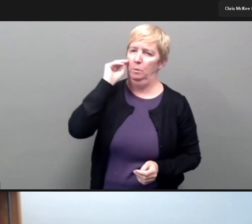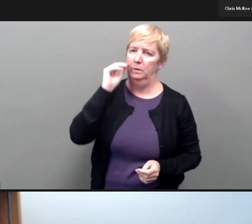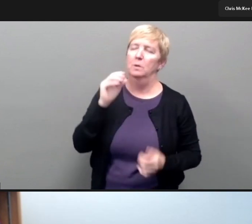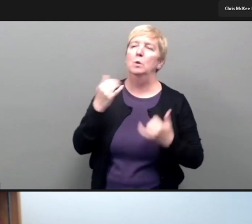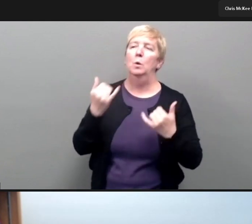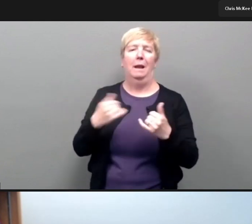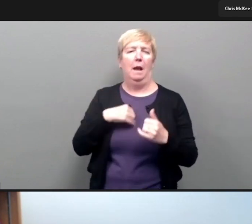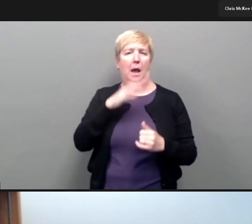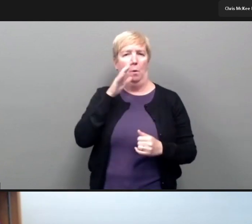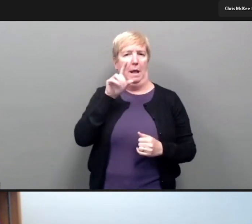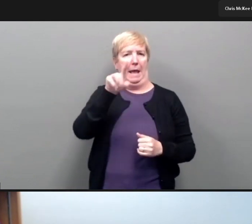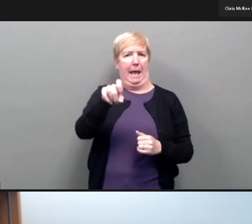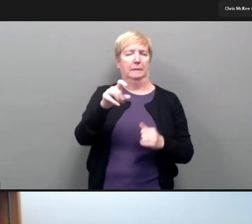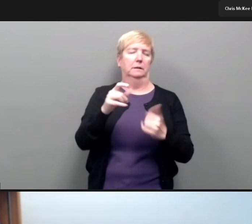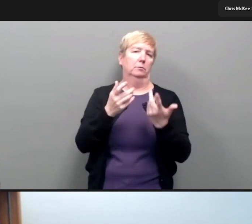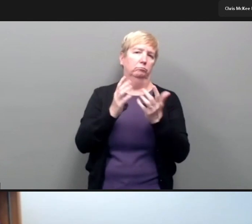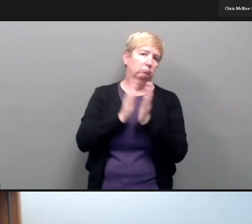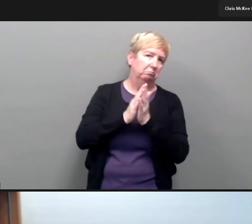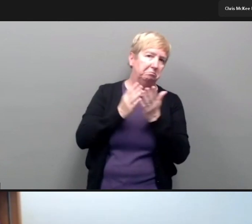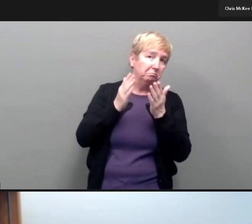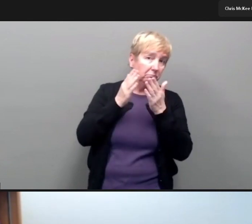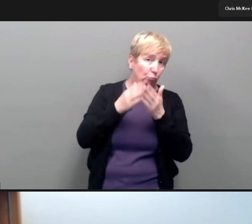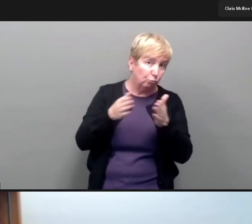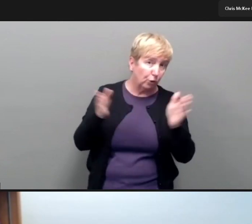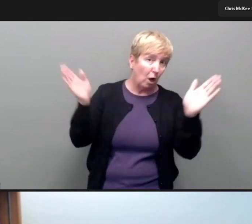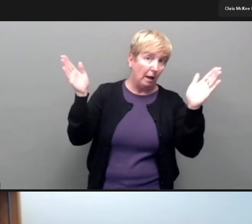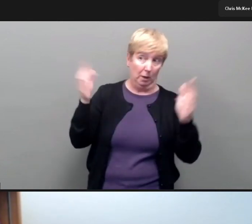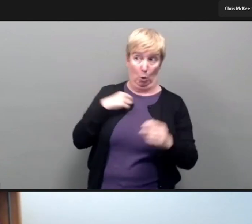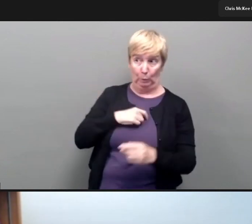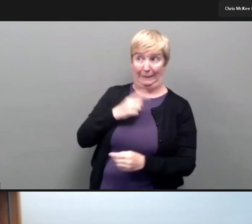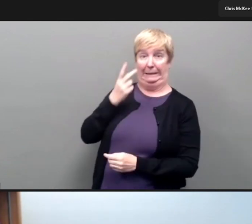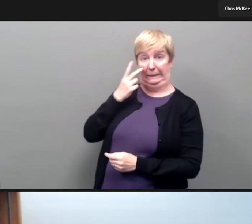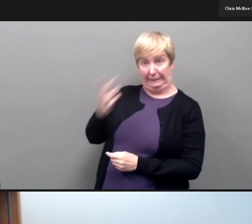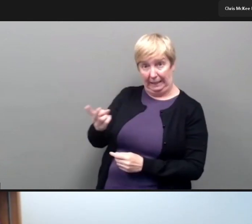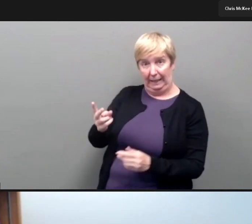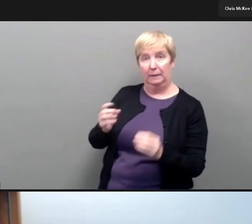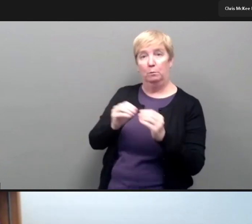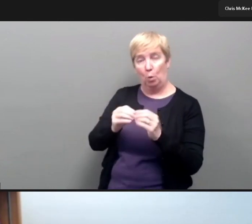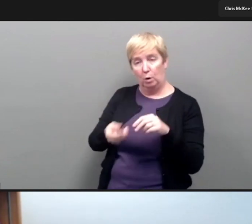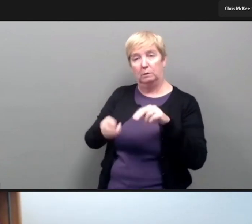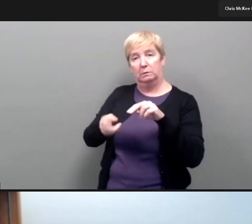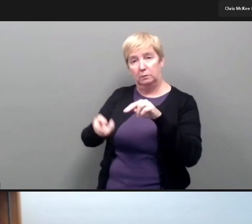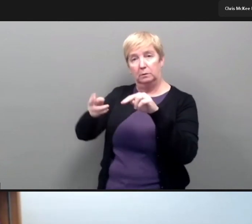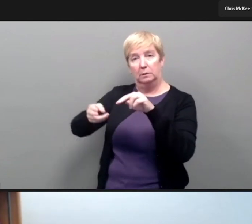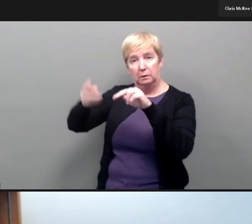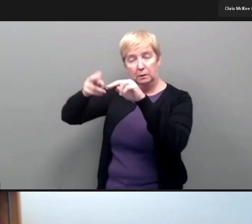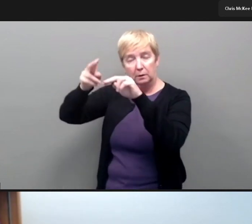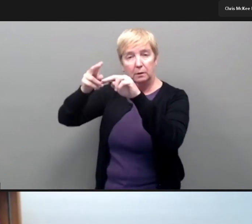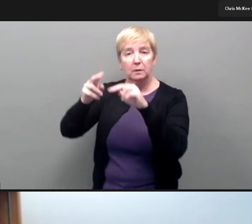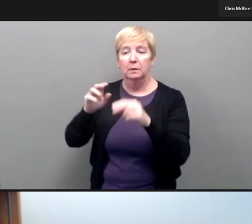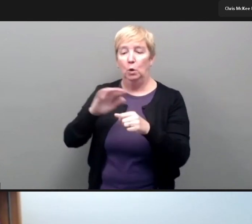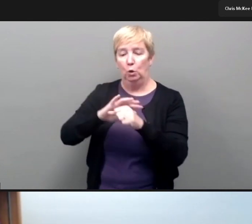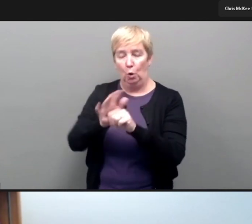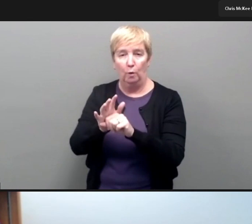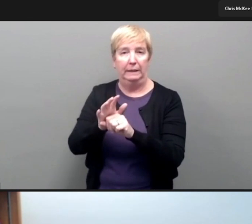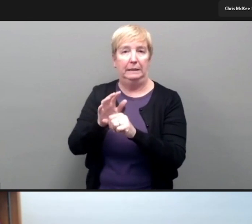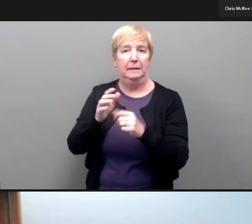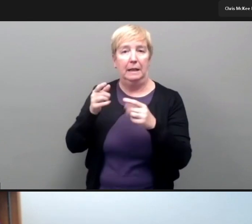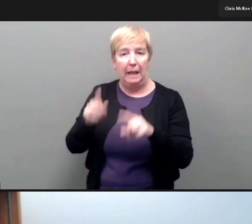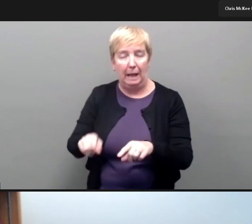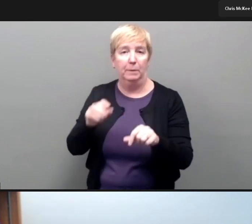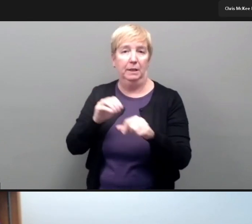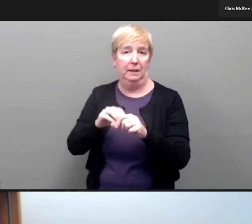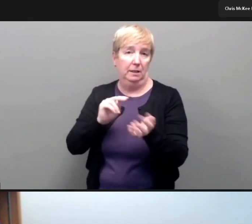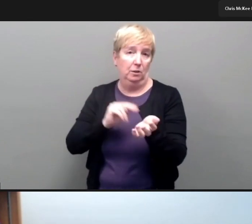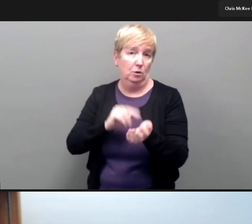broadly, is that something that we're seeing right now? Am I correct in saying that there appear to be more maybe COVID cases emerging in nursing homes, which I